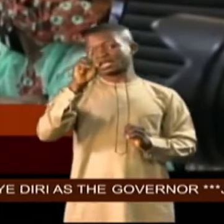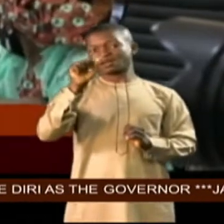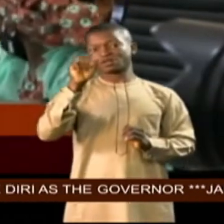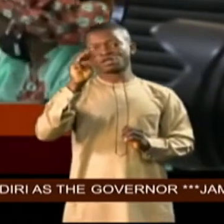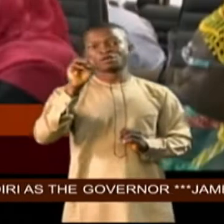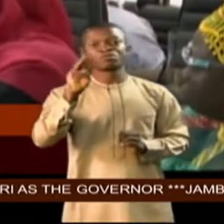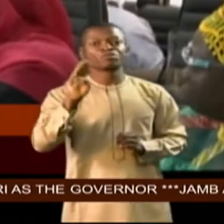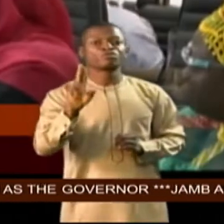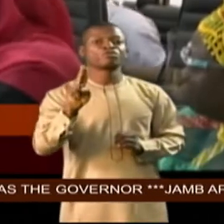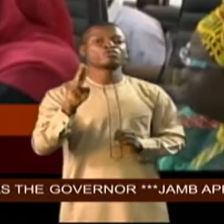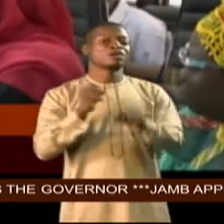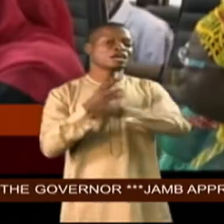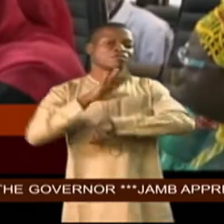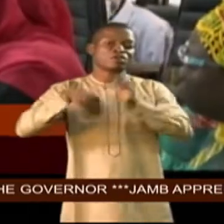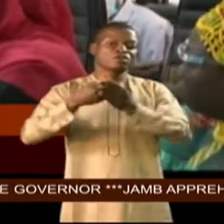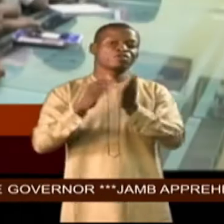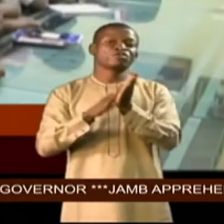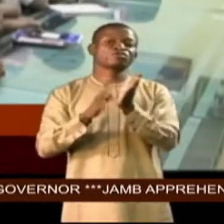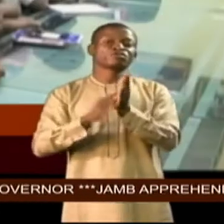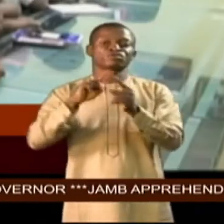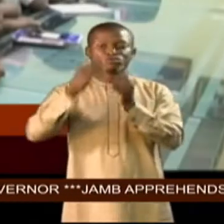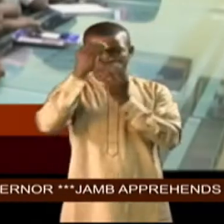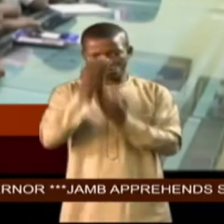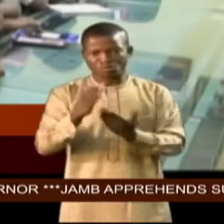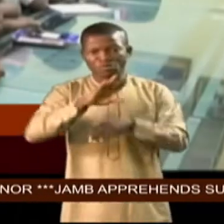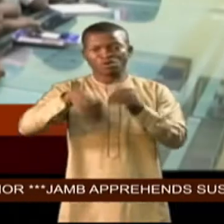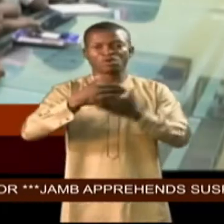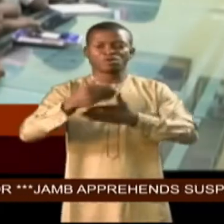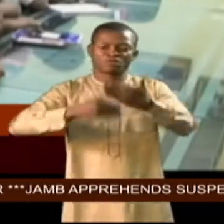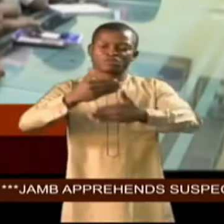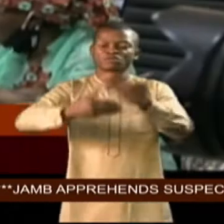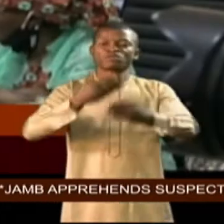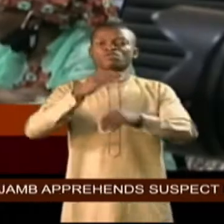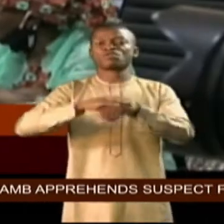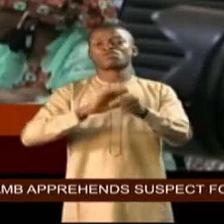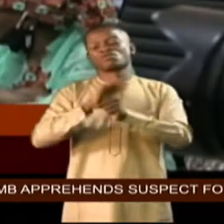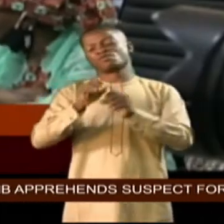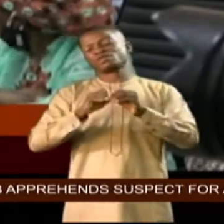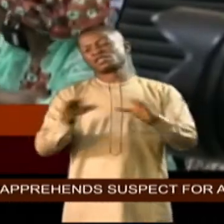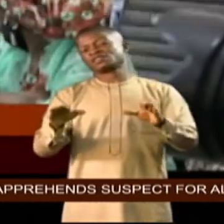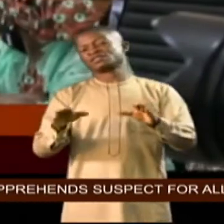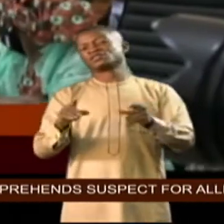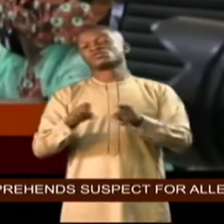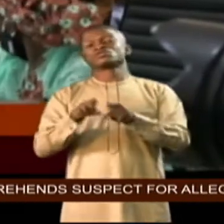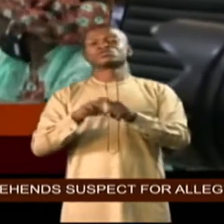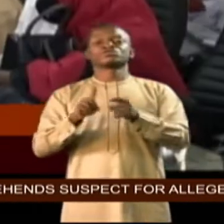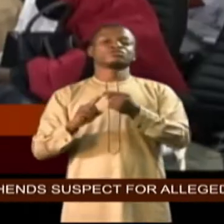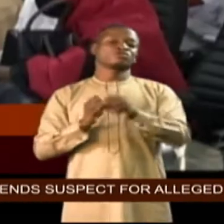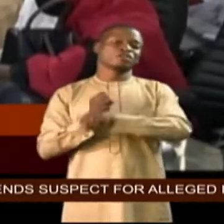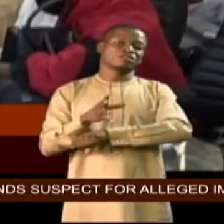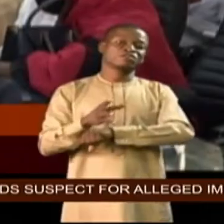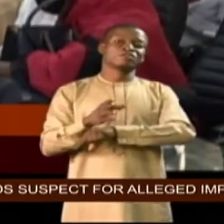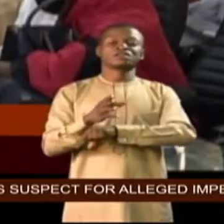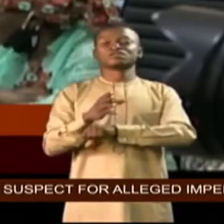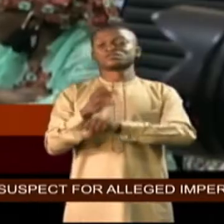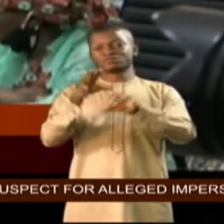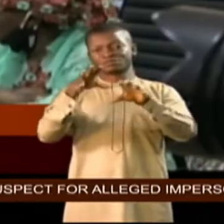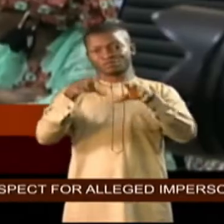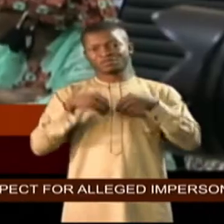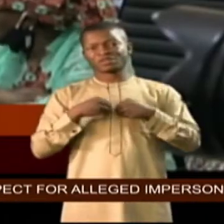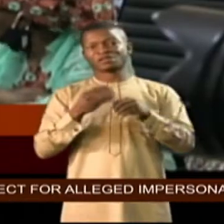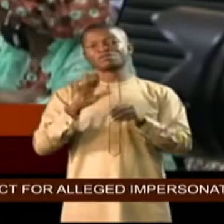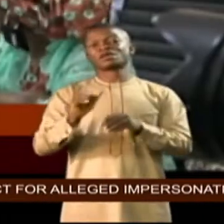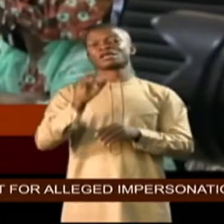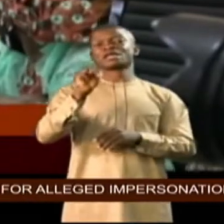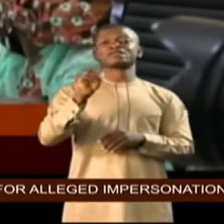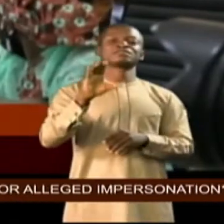ensure strict compliance with COVID-19 safety protocols and other medical advisories streamlined by Nigerian Center for Disease Control. He